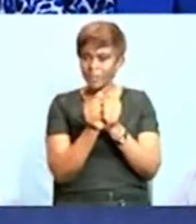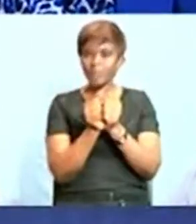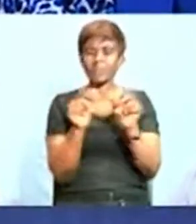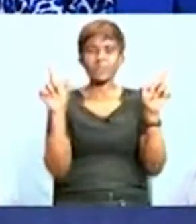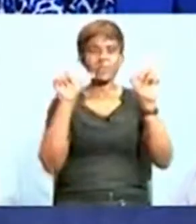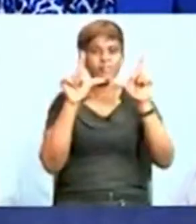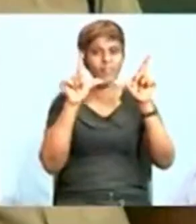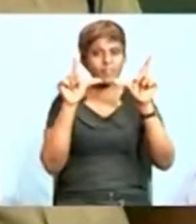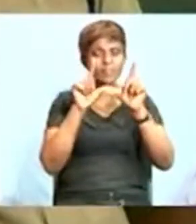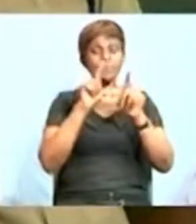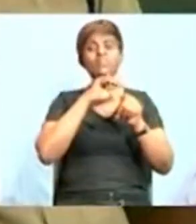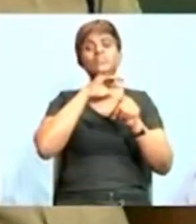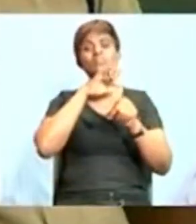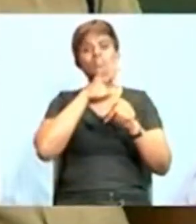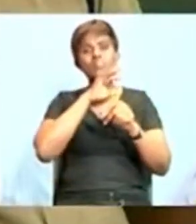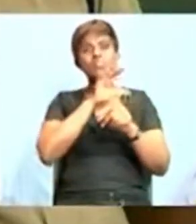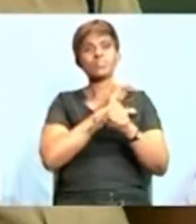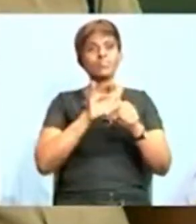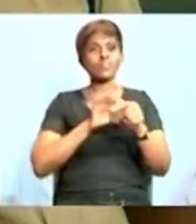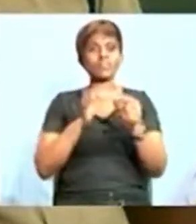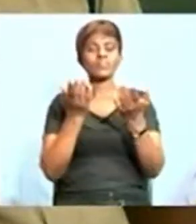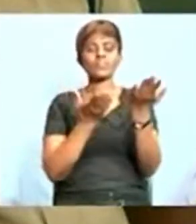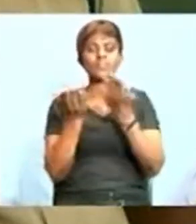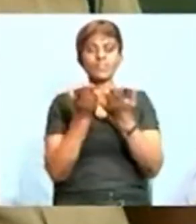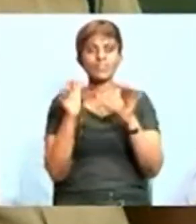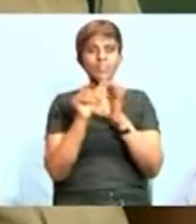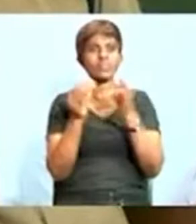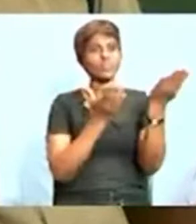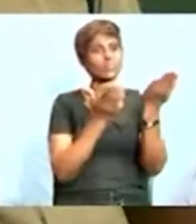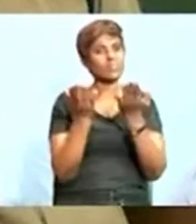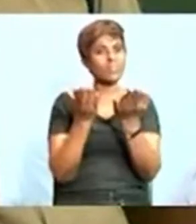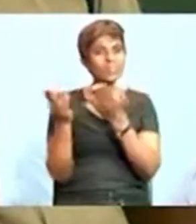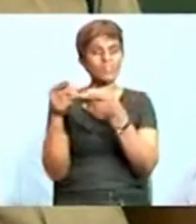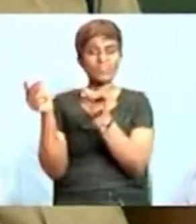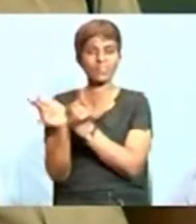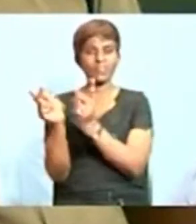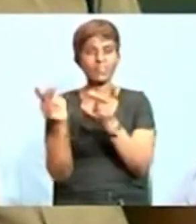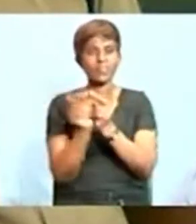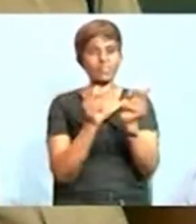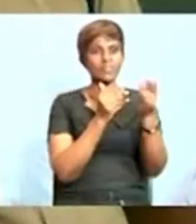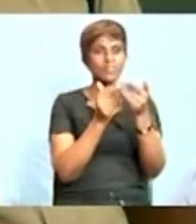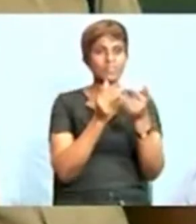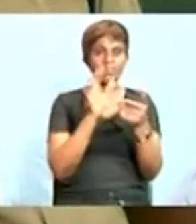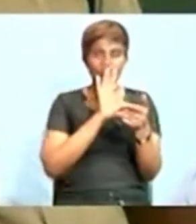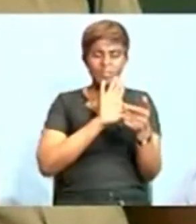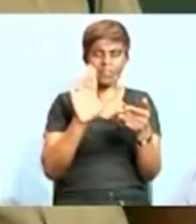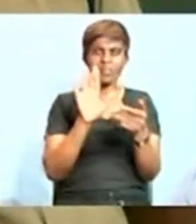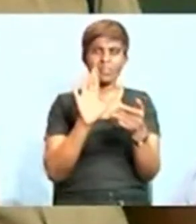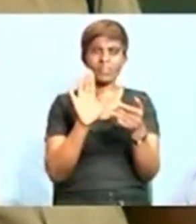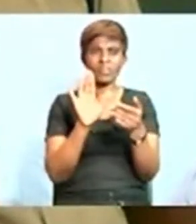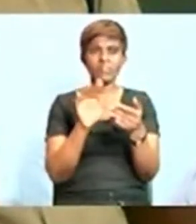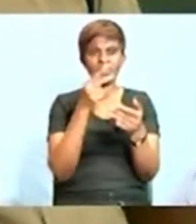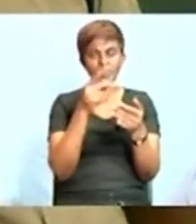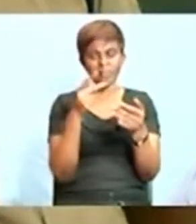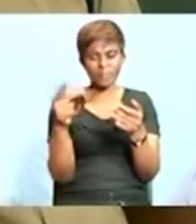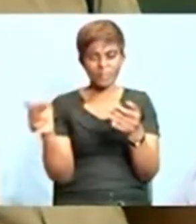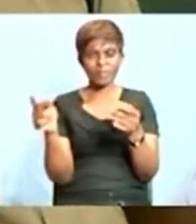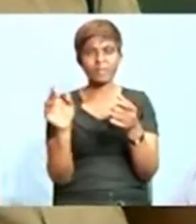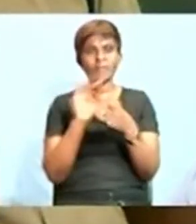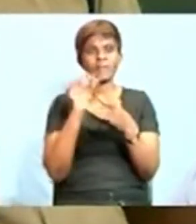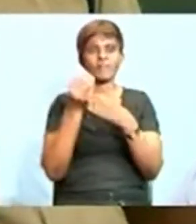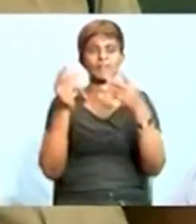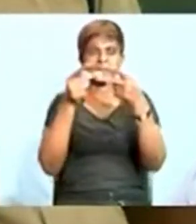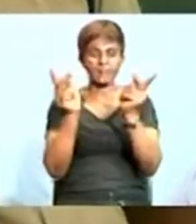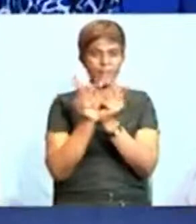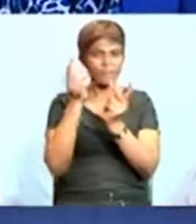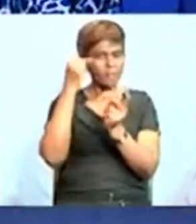licensed solid waste service provider in the service zone nearest to the property or premises